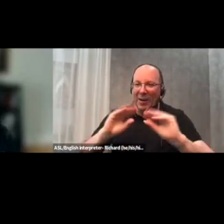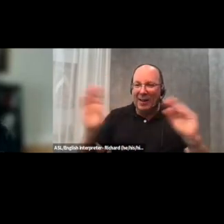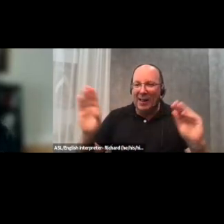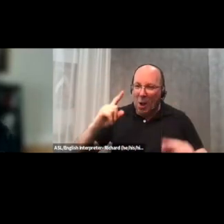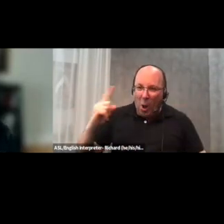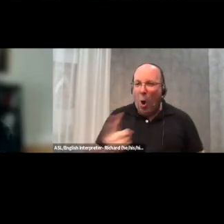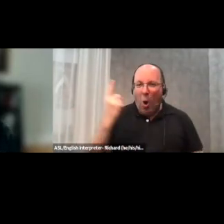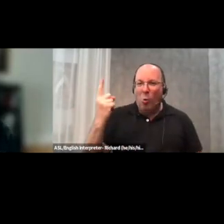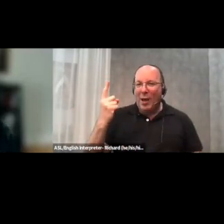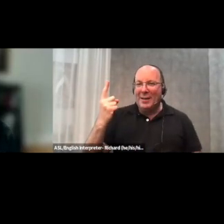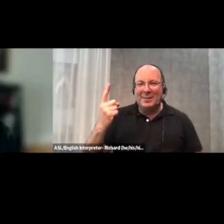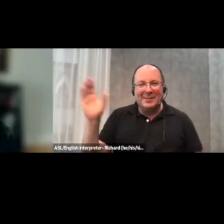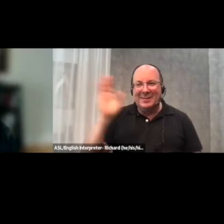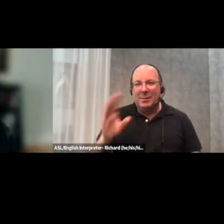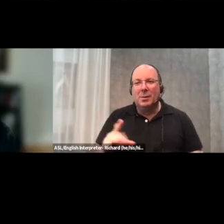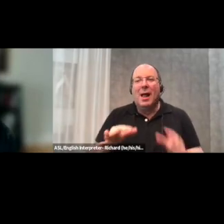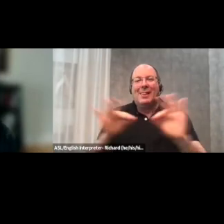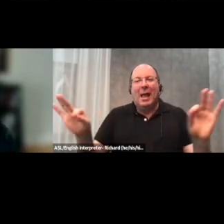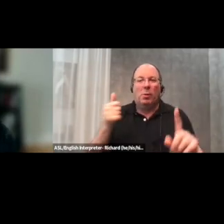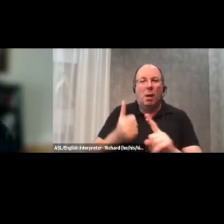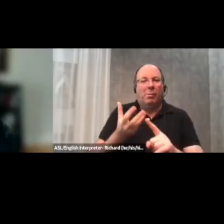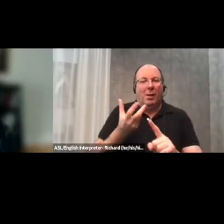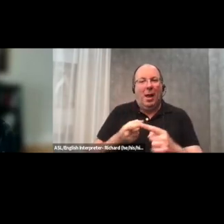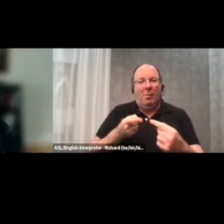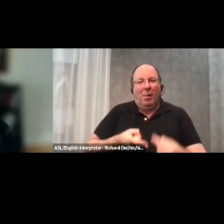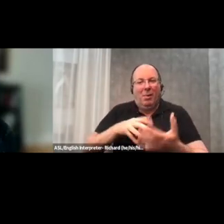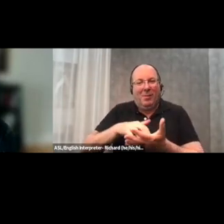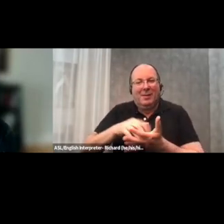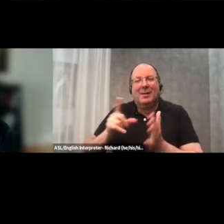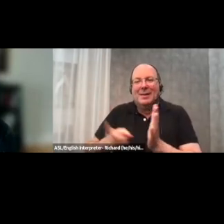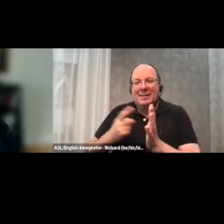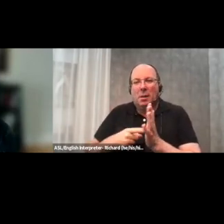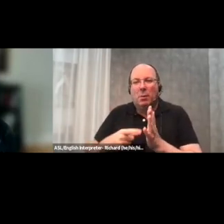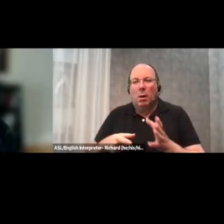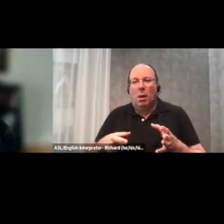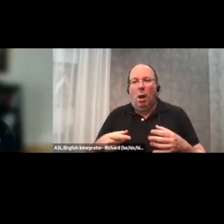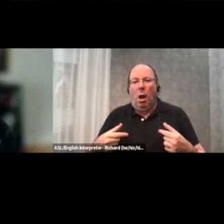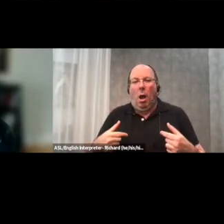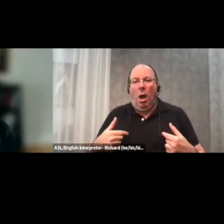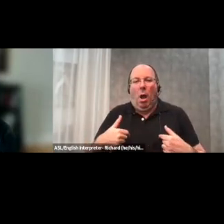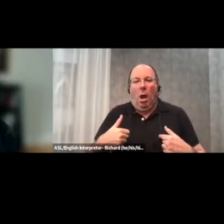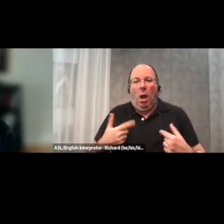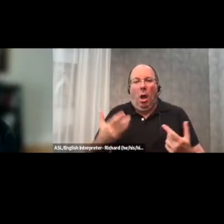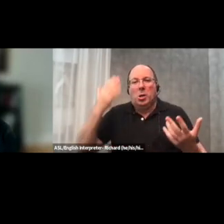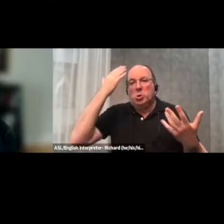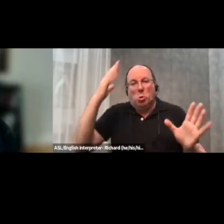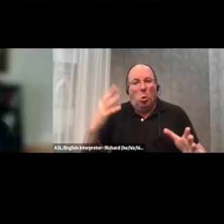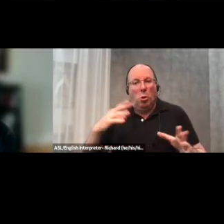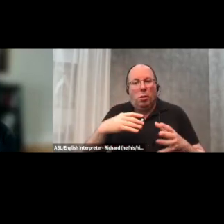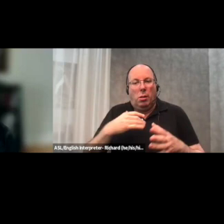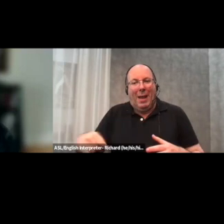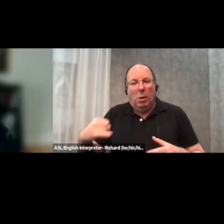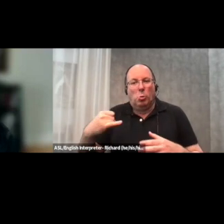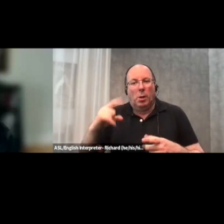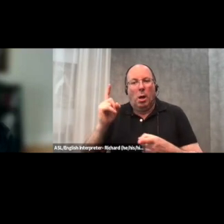all times, because language is fallible. And also, sometimes a person doesn't know their own boundary until they've experienced